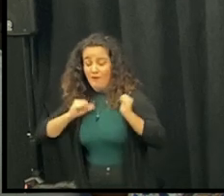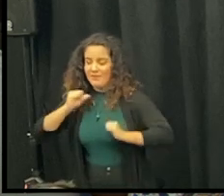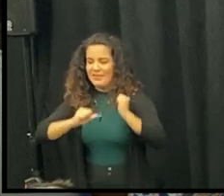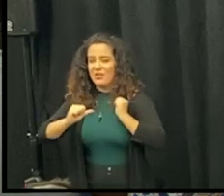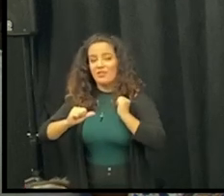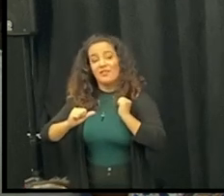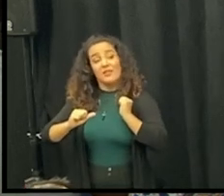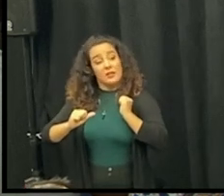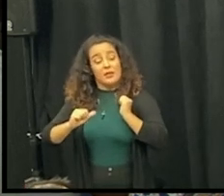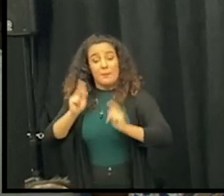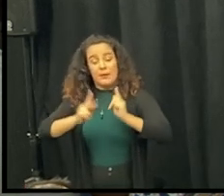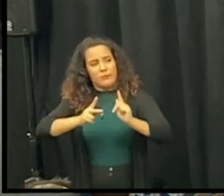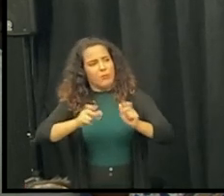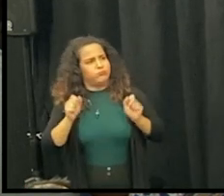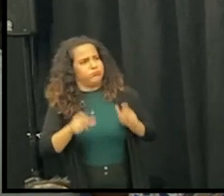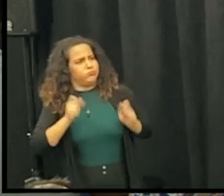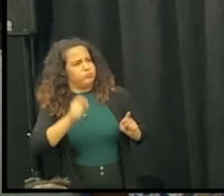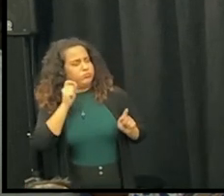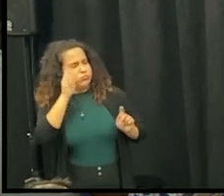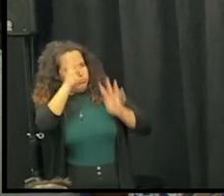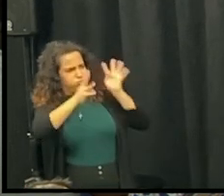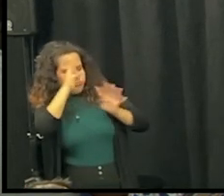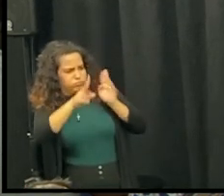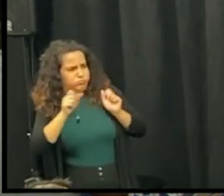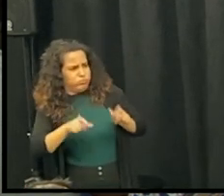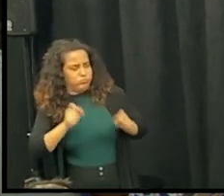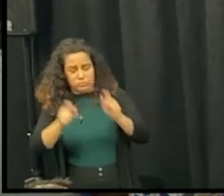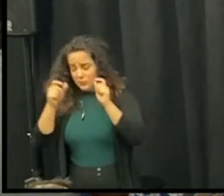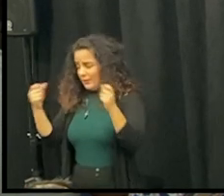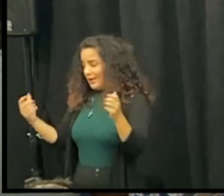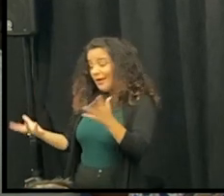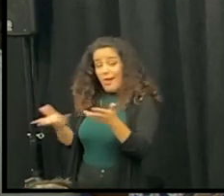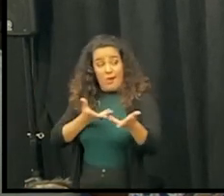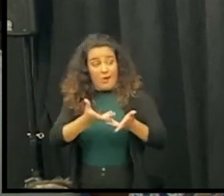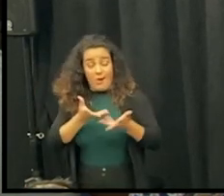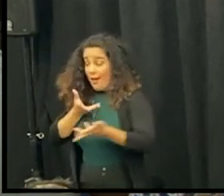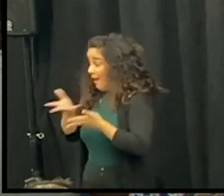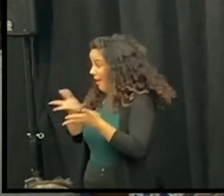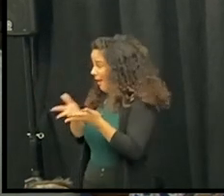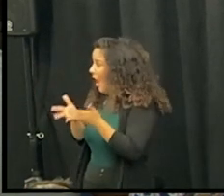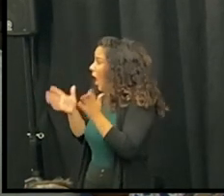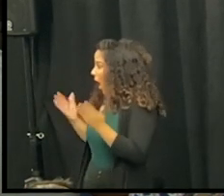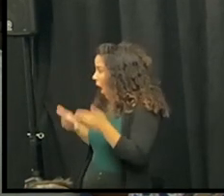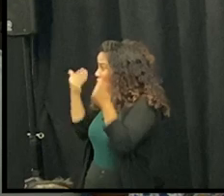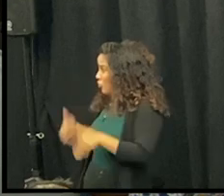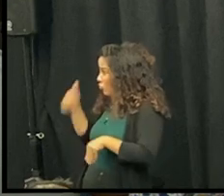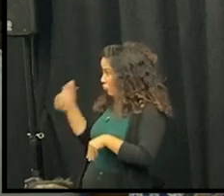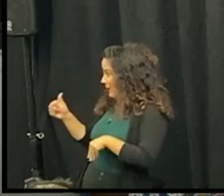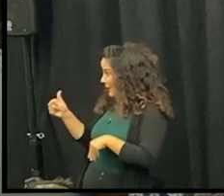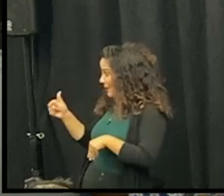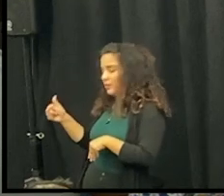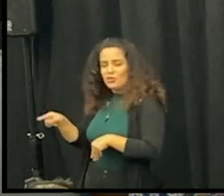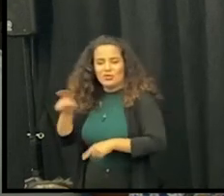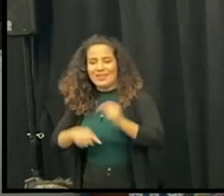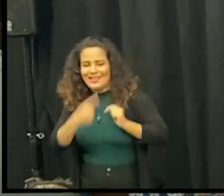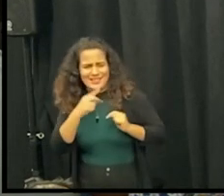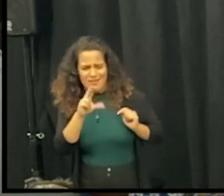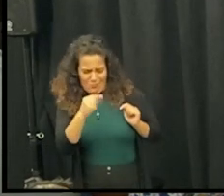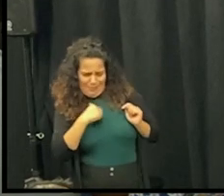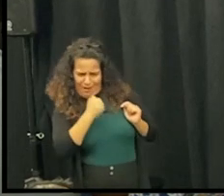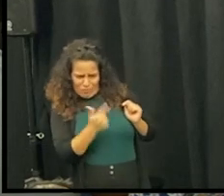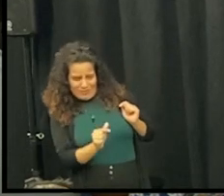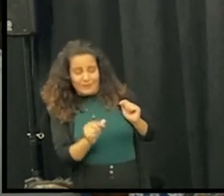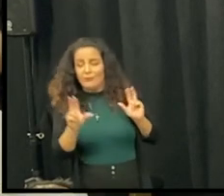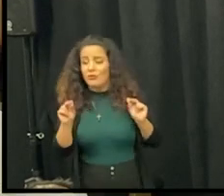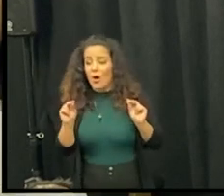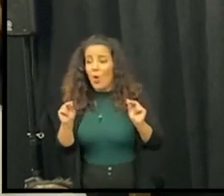making up everything if they go. If Vic and I are in an improv scene and I'm like, oh my gosh, you're suddenly green. She can't say, no, I'm not green. The scene